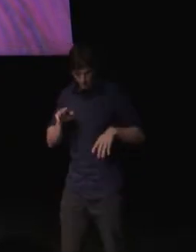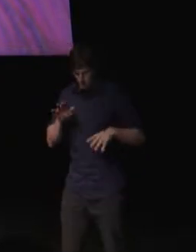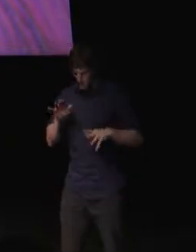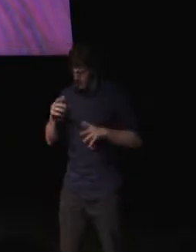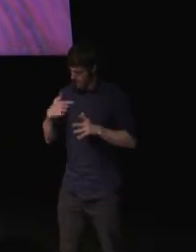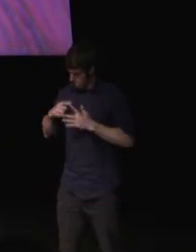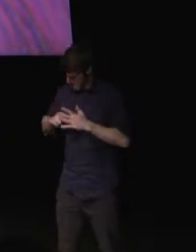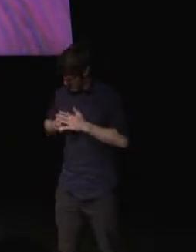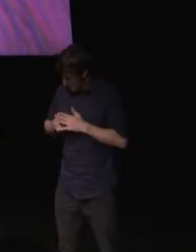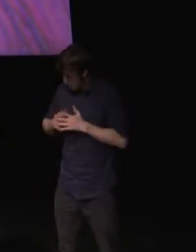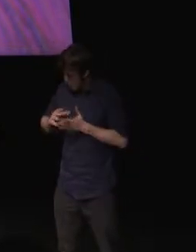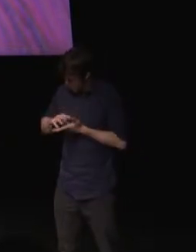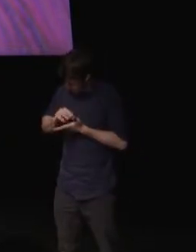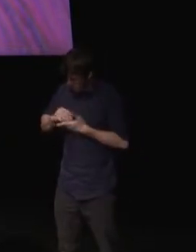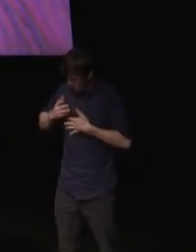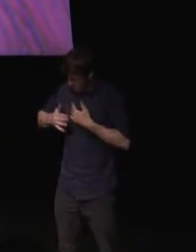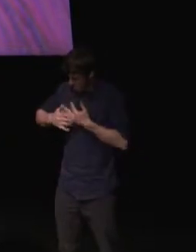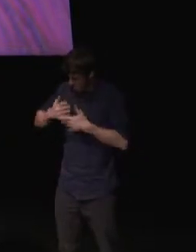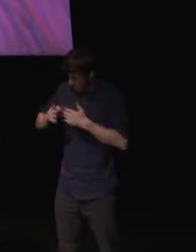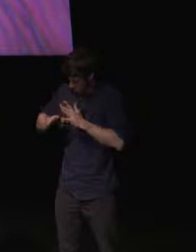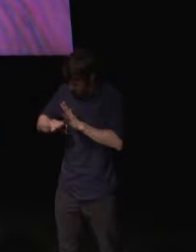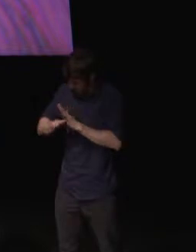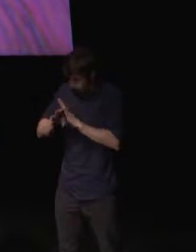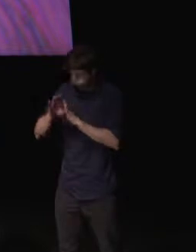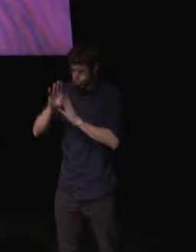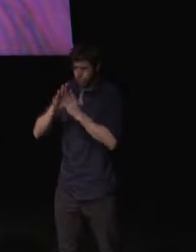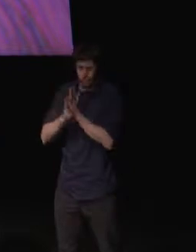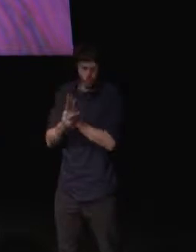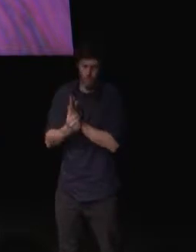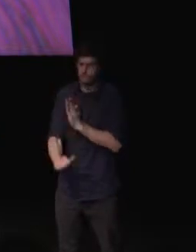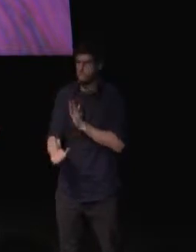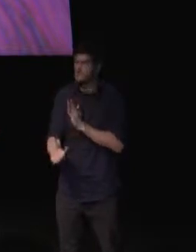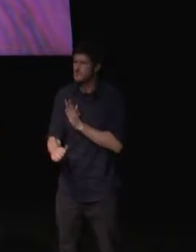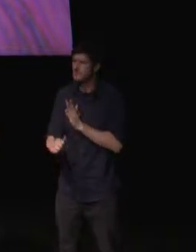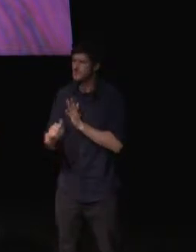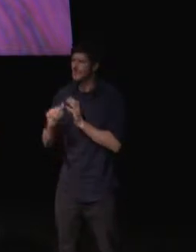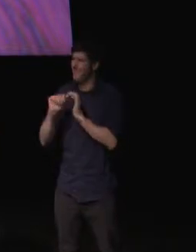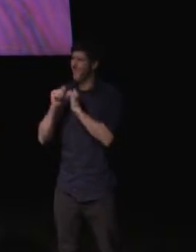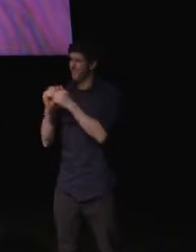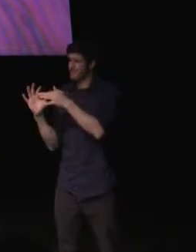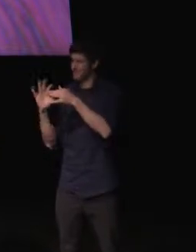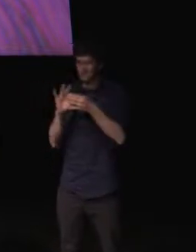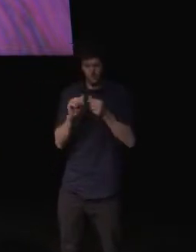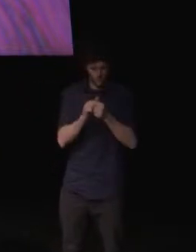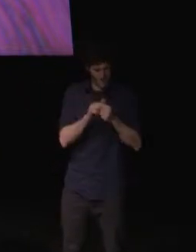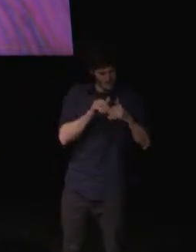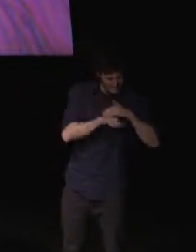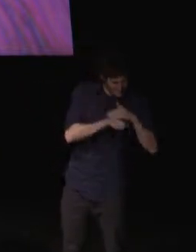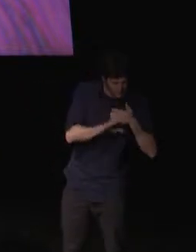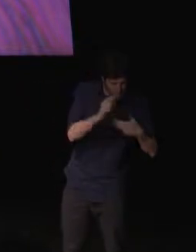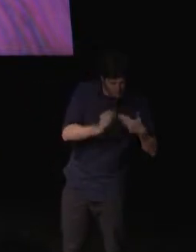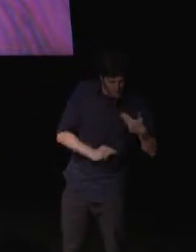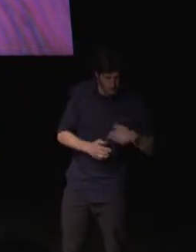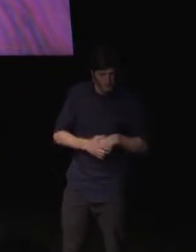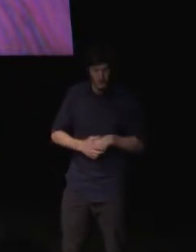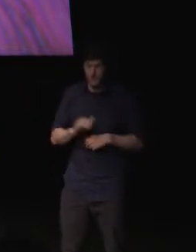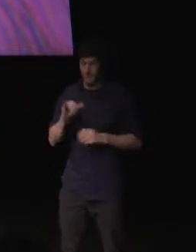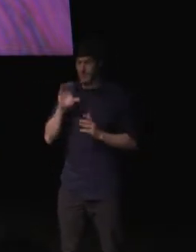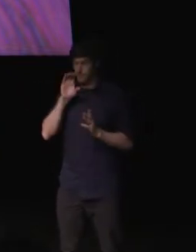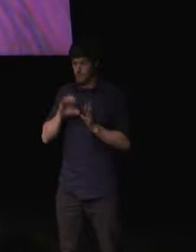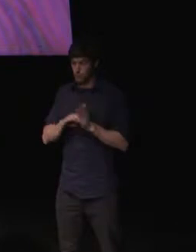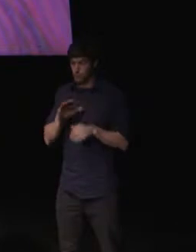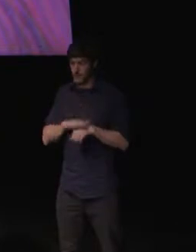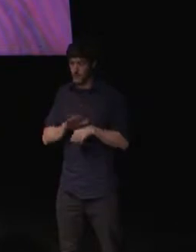so and all different types of accessibilities. The picture on your left there, just kidding, you're